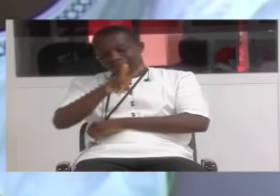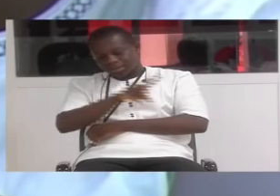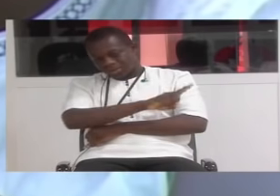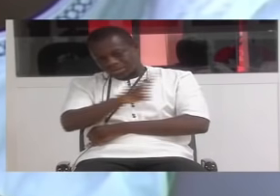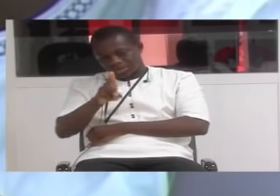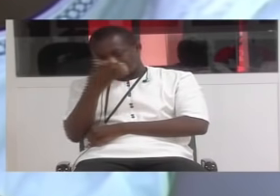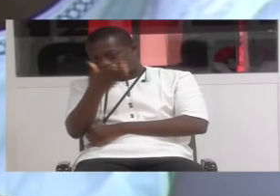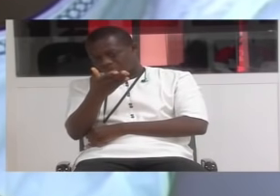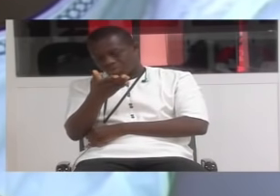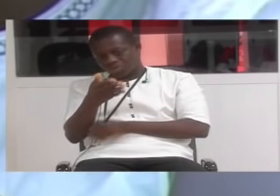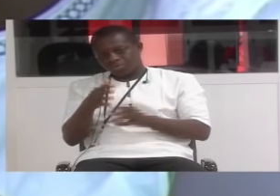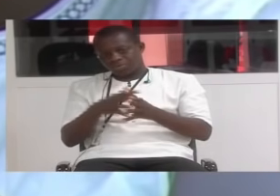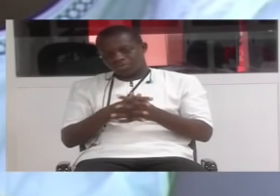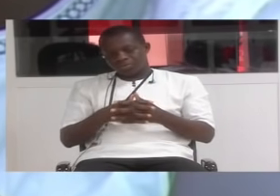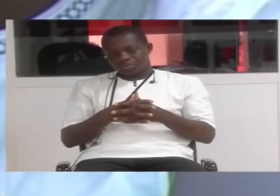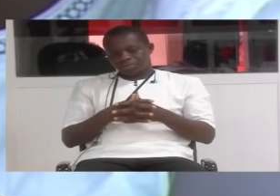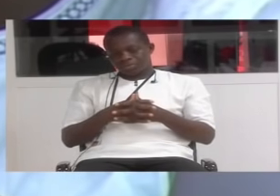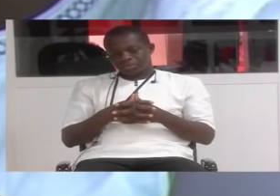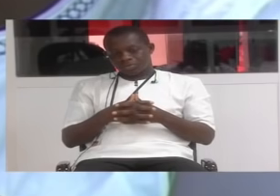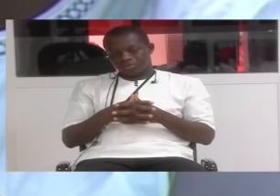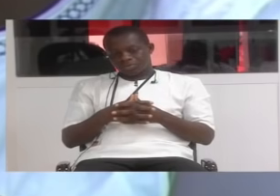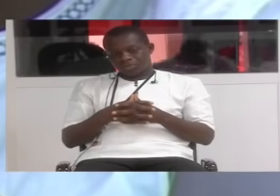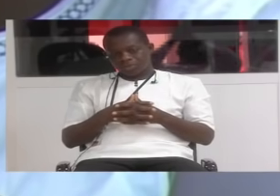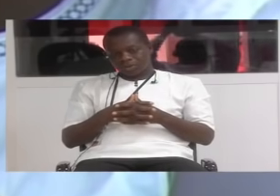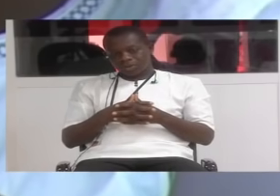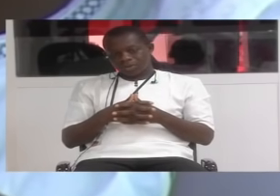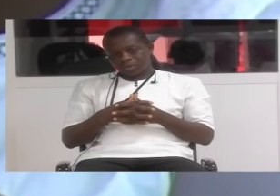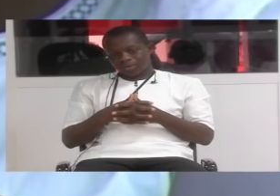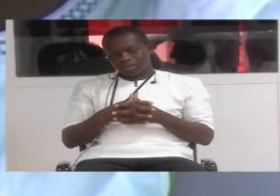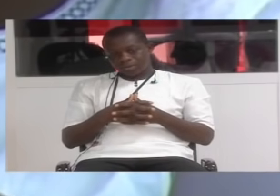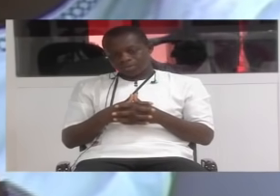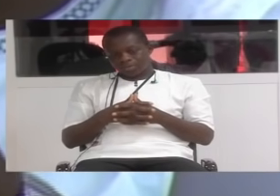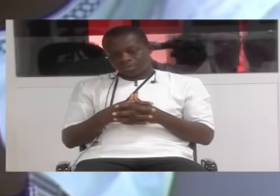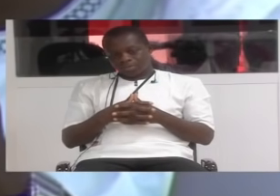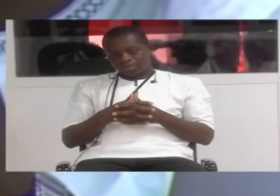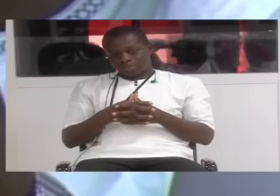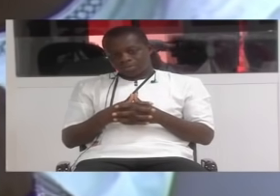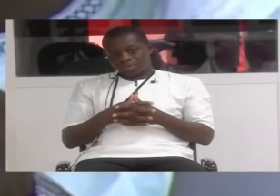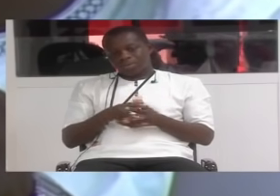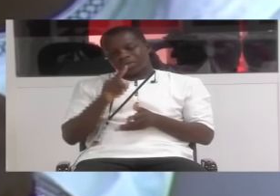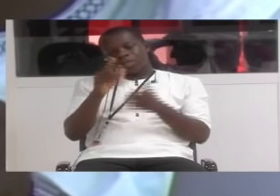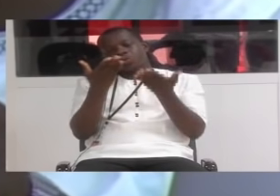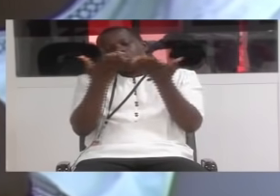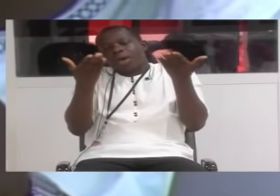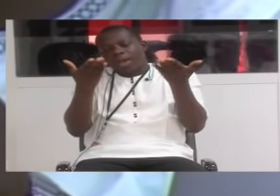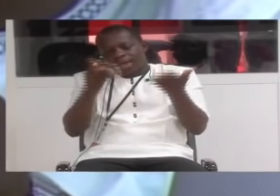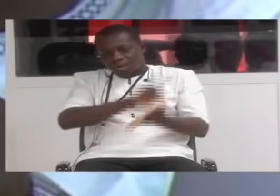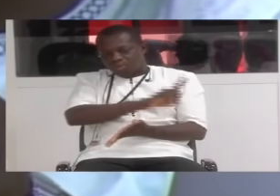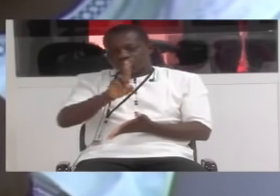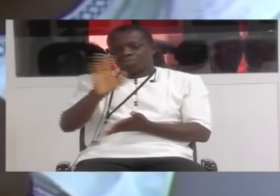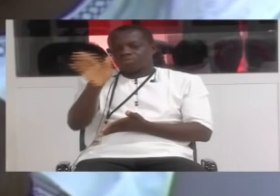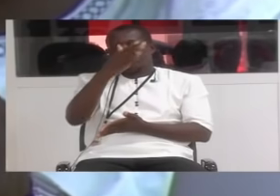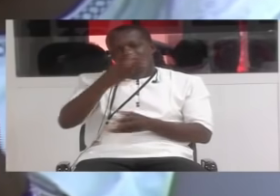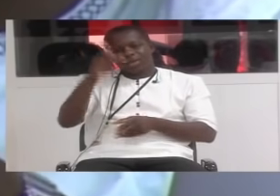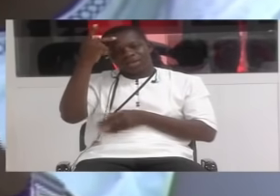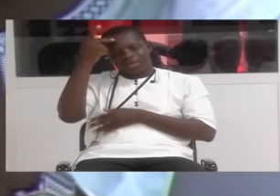because Yaya Jamme said he wanted to see the individuals who came to topple his government. Lolu mo ñu yobu won Kanilay. That was what took